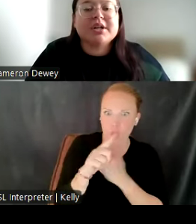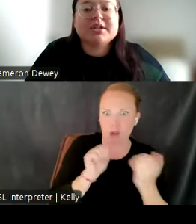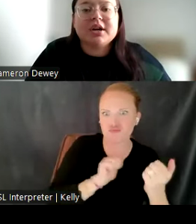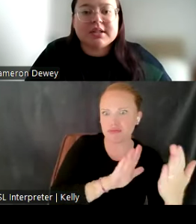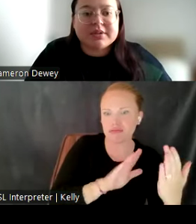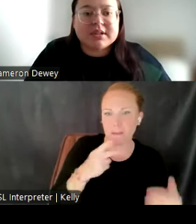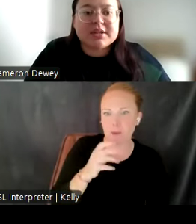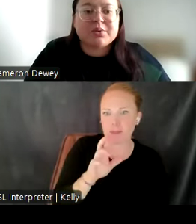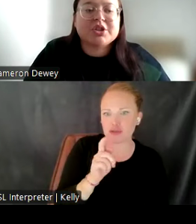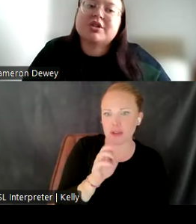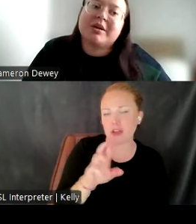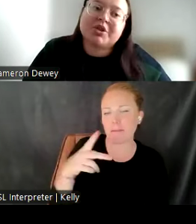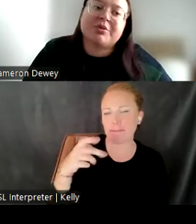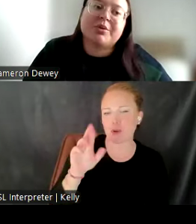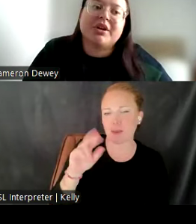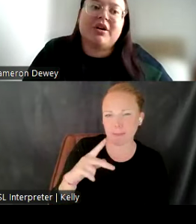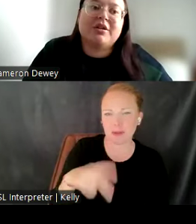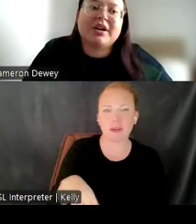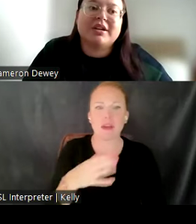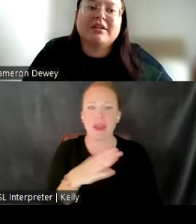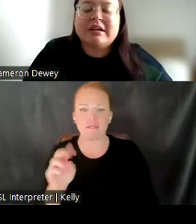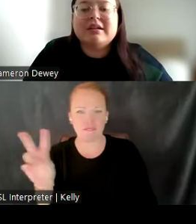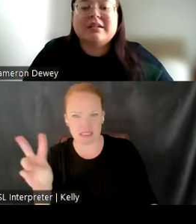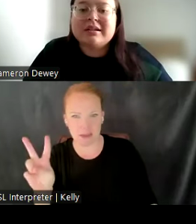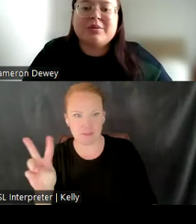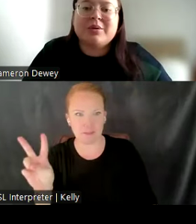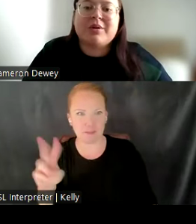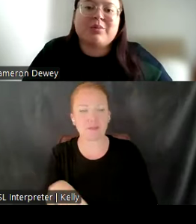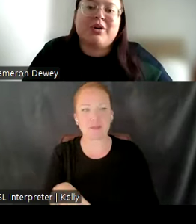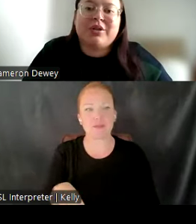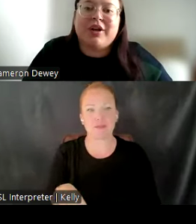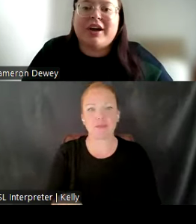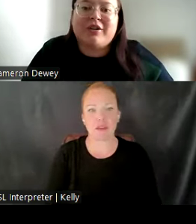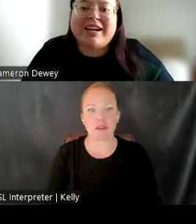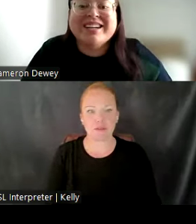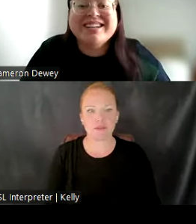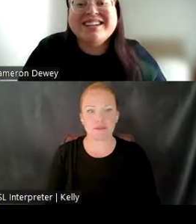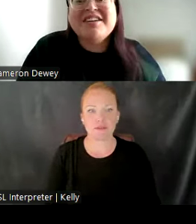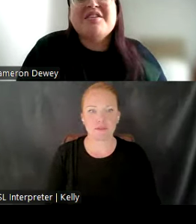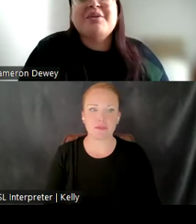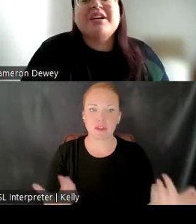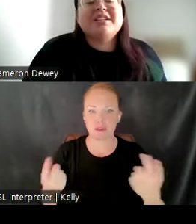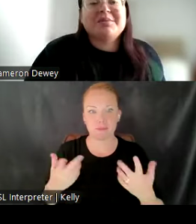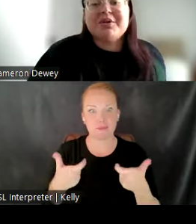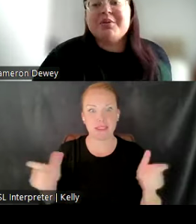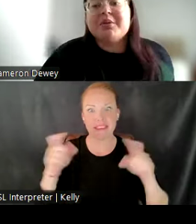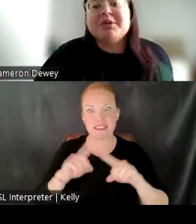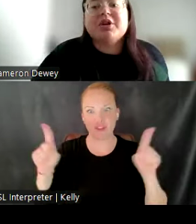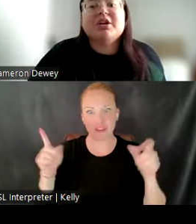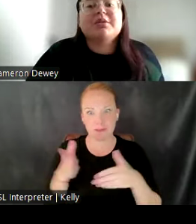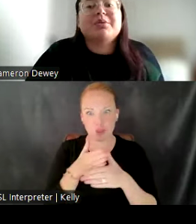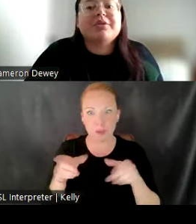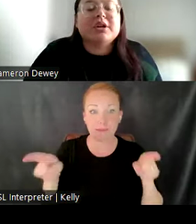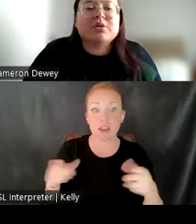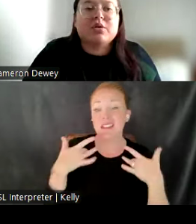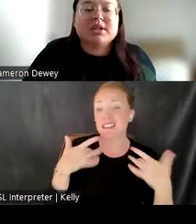some pretty stark differences, which I'm sure we all thought that already. But in the typical